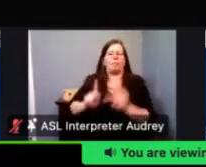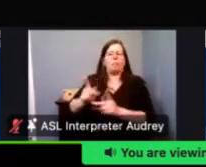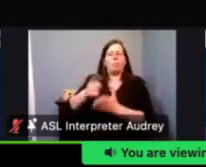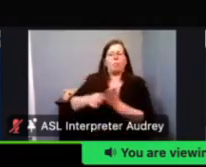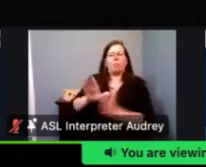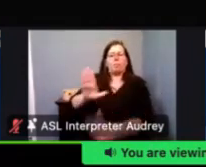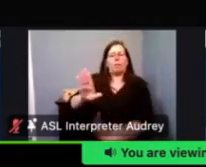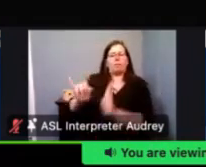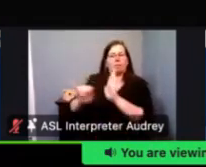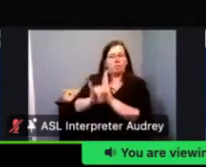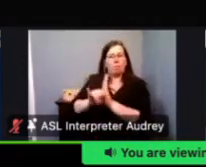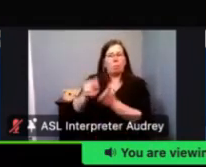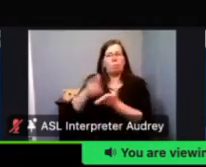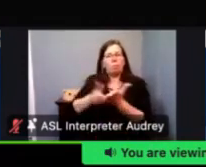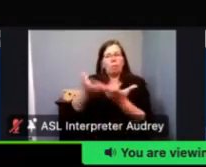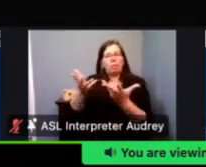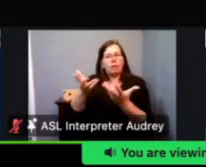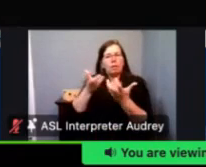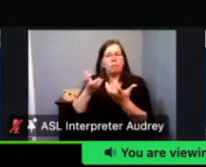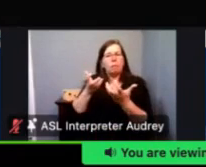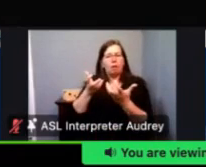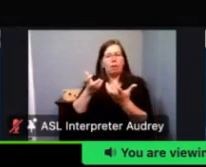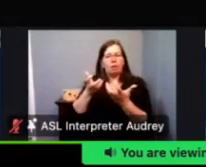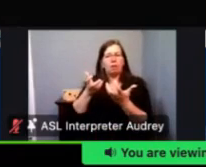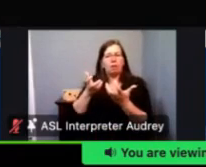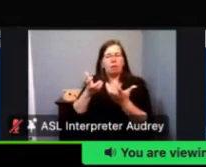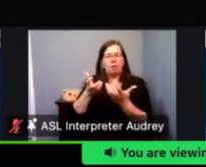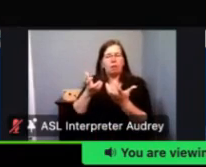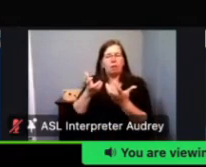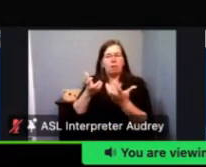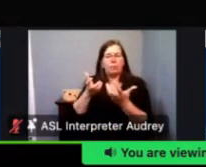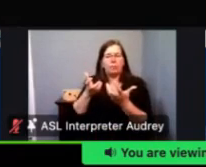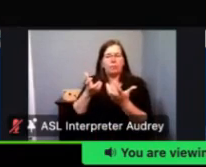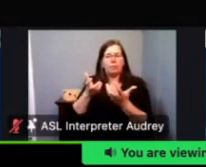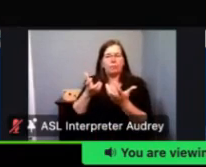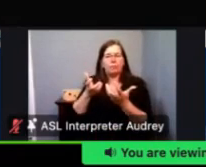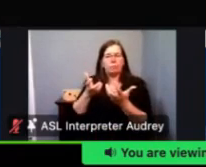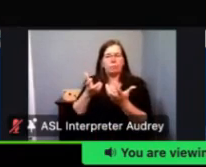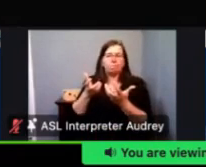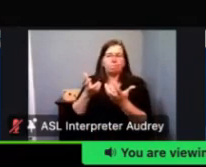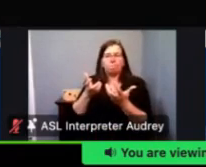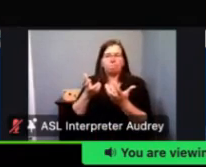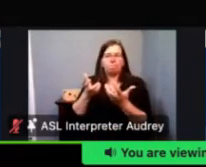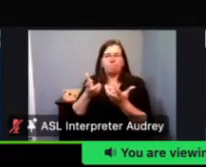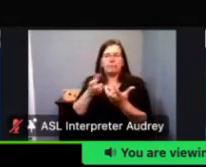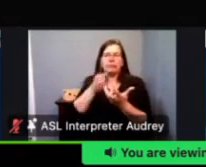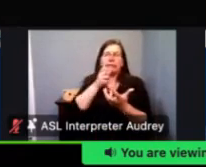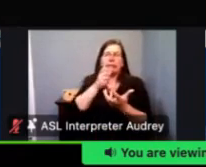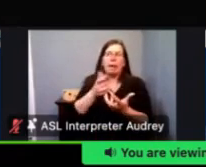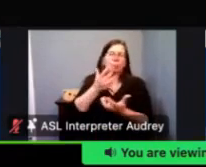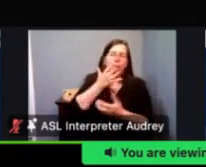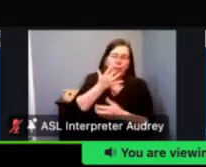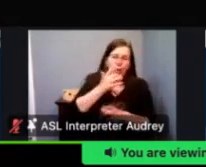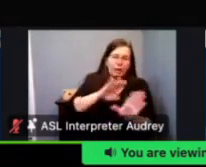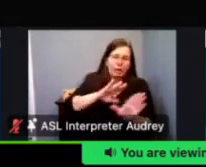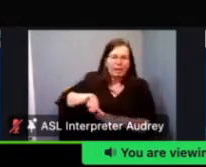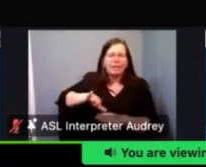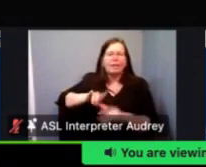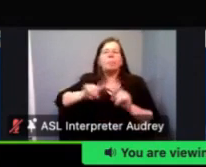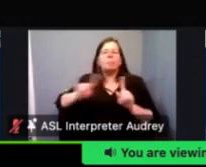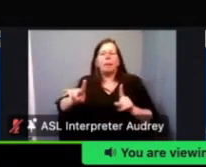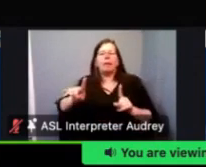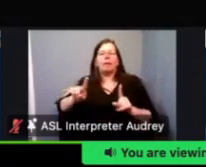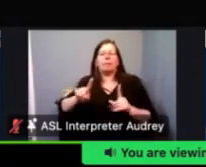identify, how they want to, want people, like, I'm trying to move away from saying preferred, but